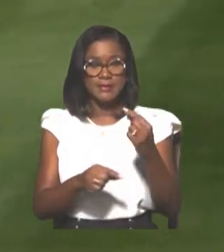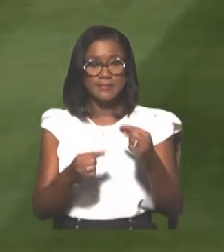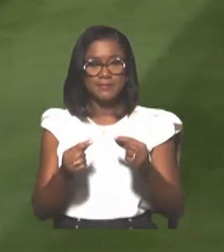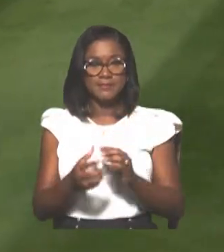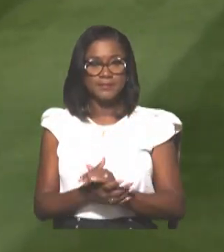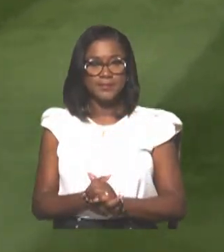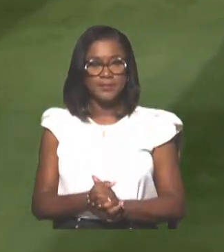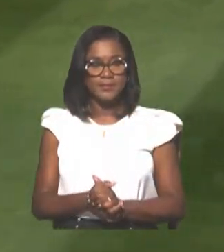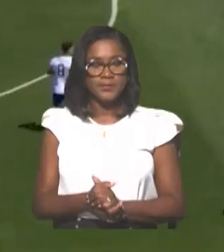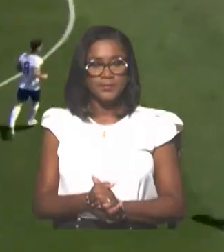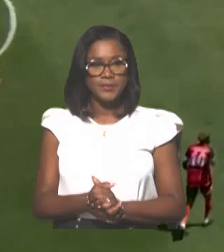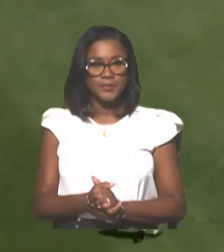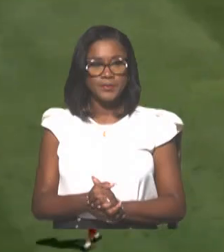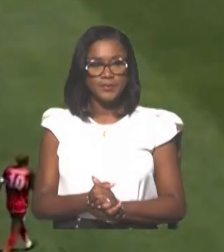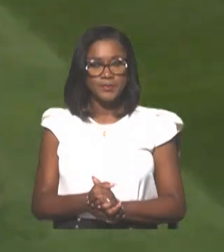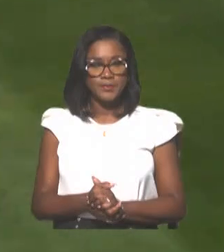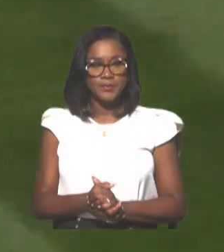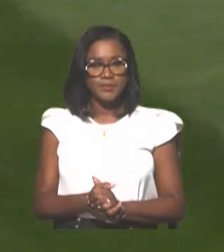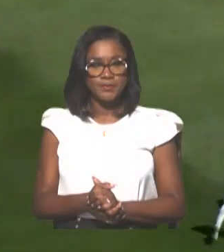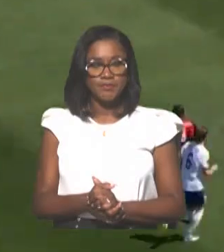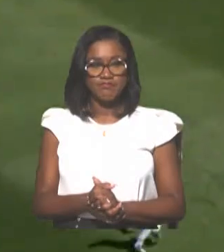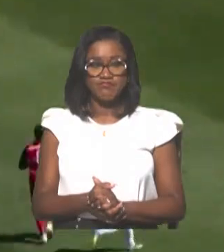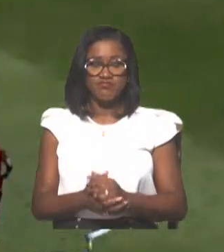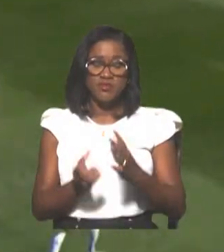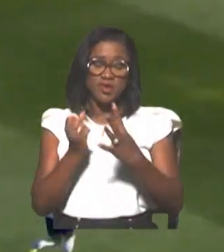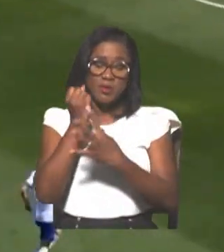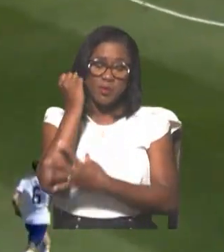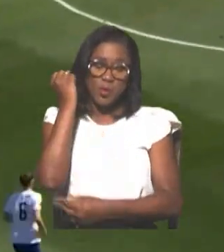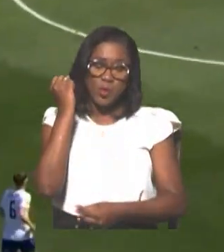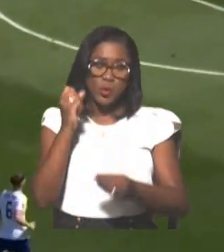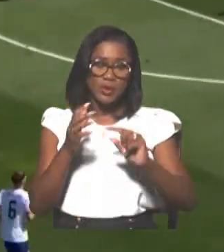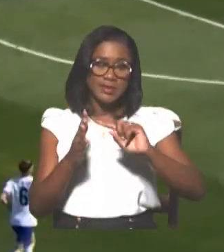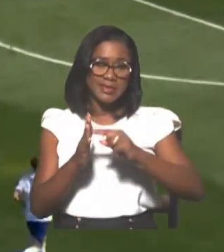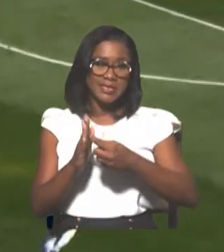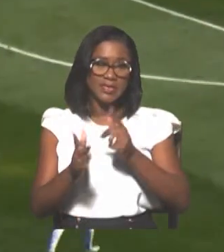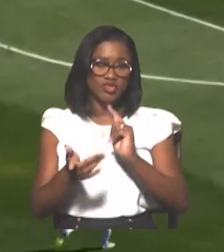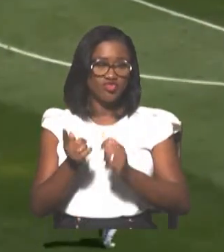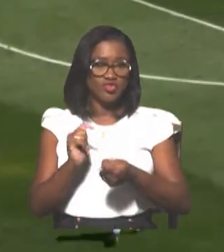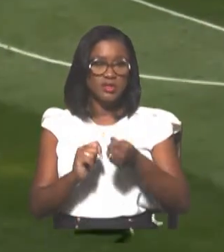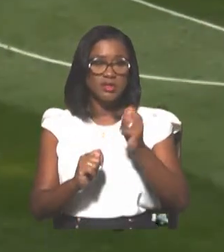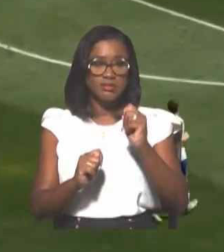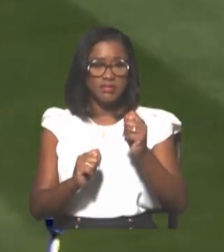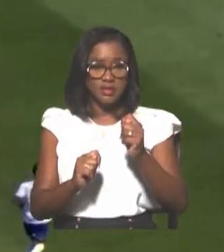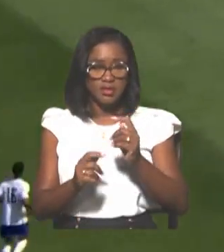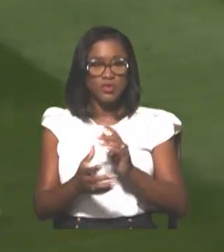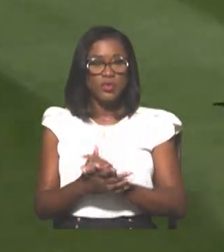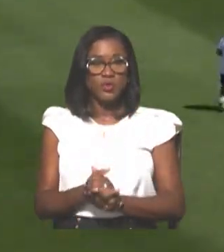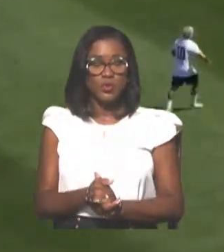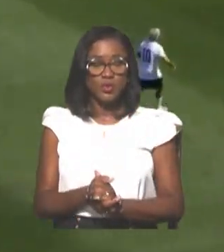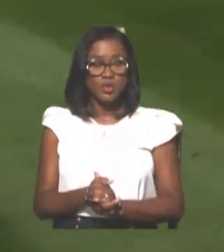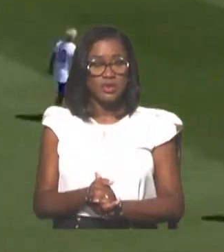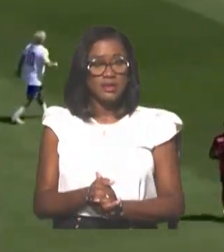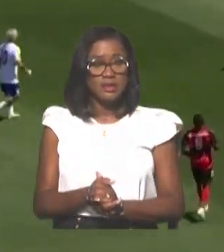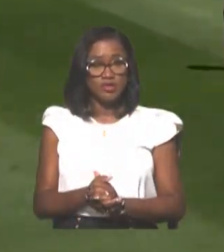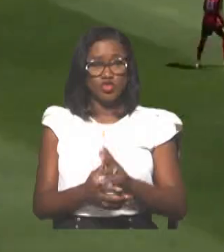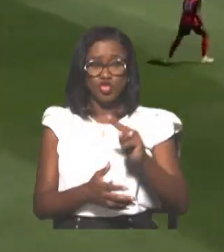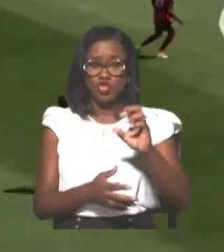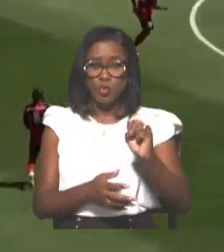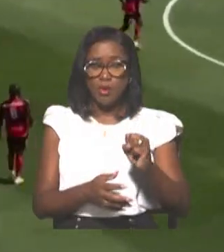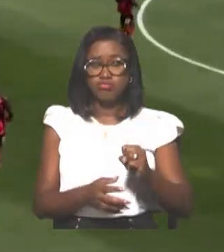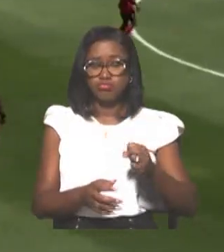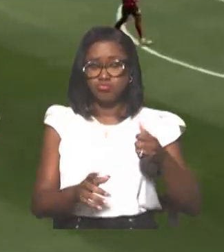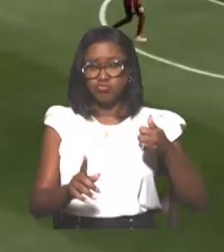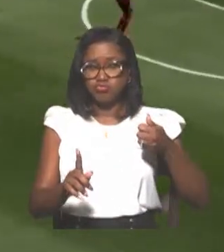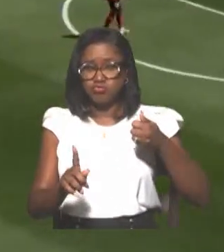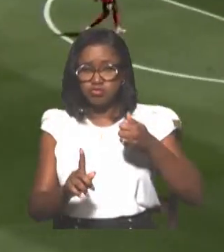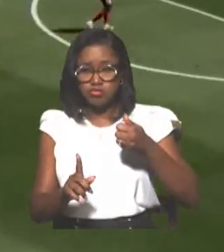Cup. It was a poor start from TNT, who sat back in the opening stages, inviting pressure from their U.S.